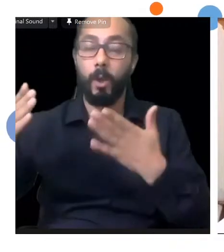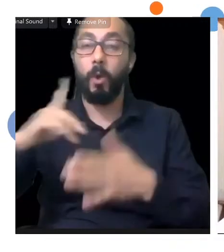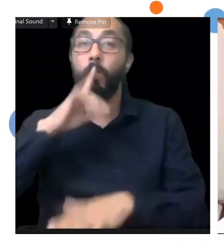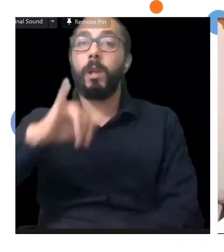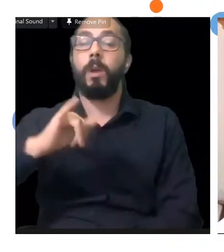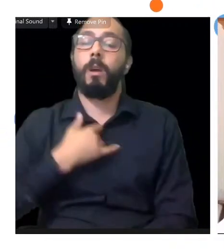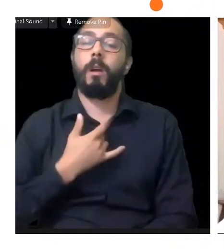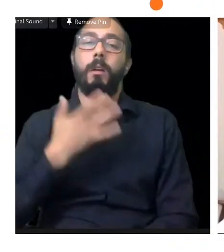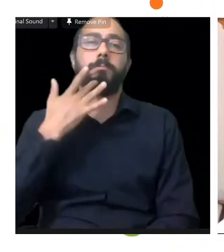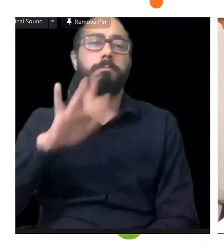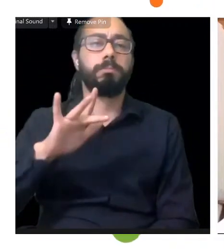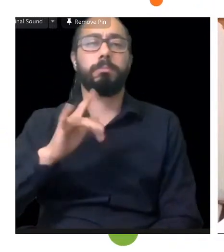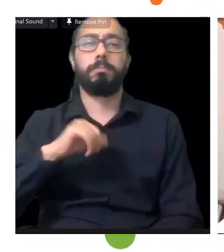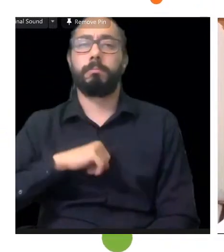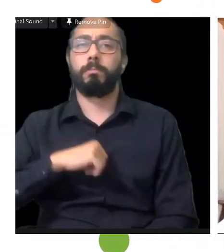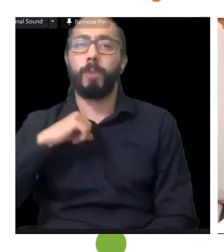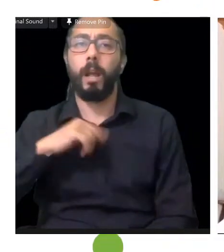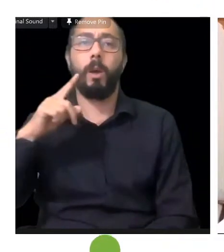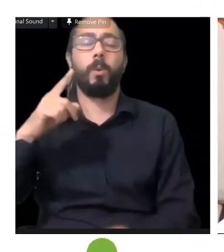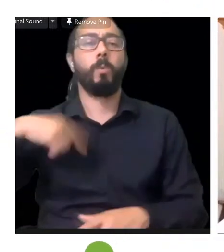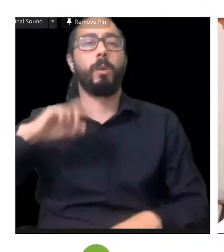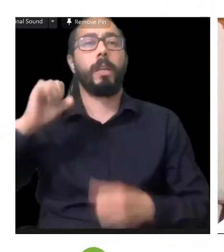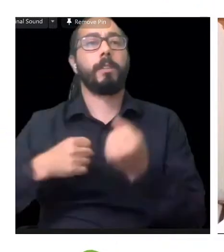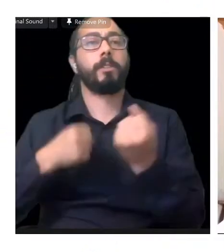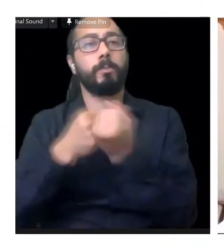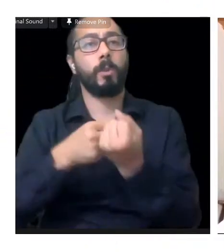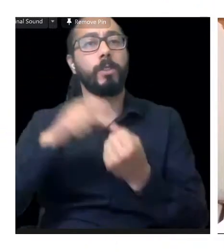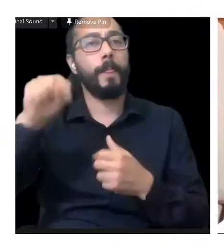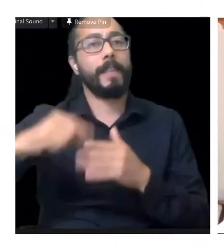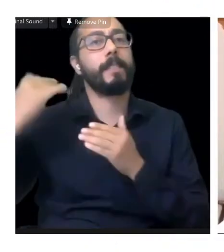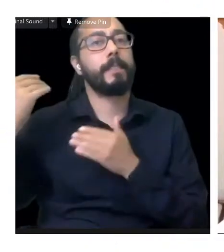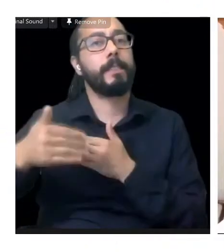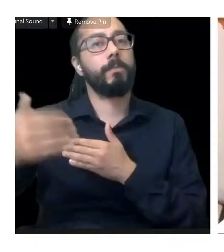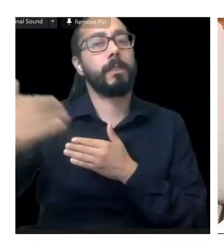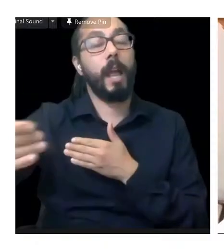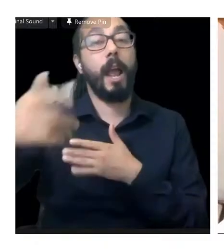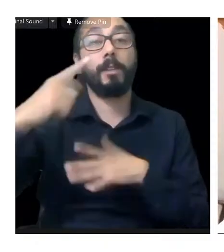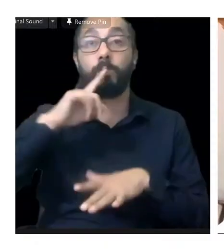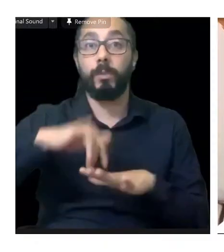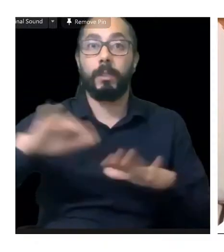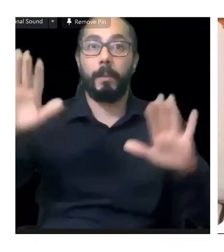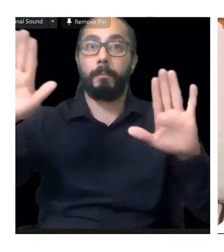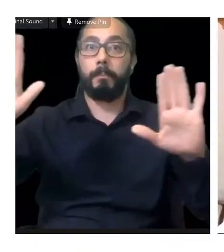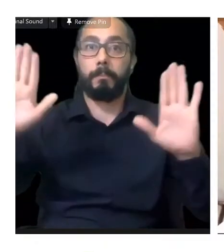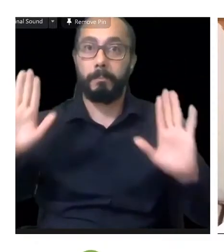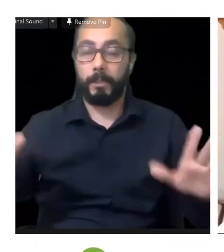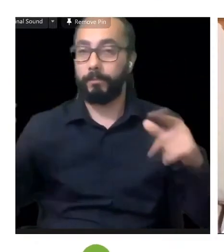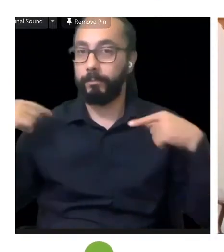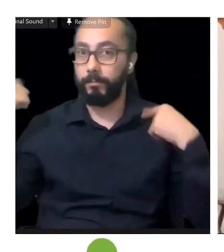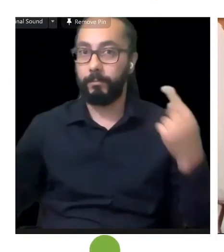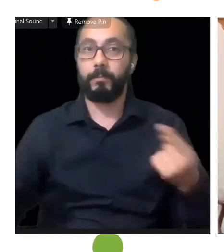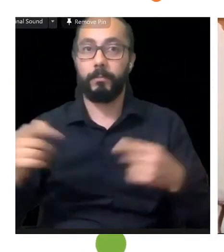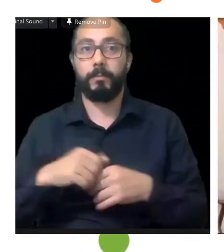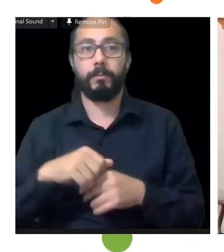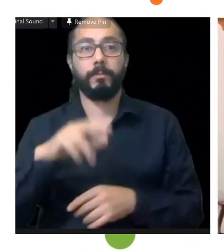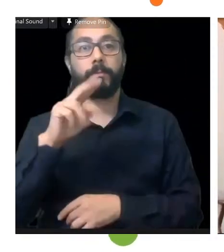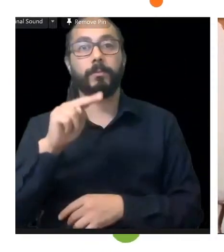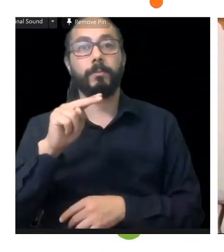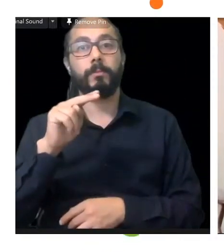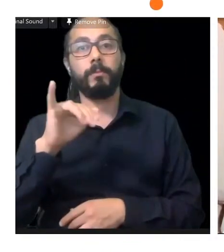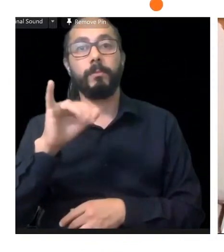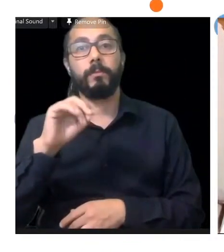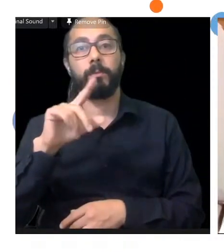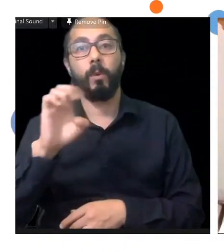to have been able to sponsor this series, and what a remarkable series it has been. Nicole Anderson asked if we would do it,